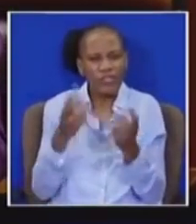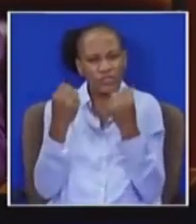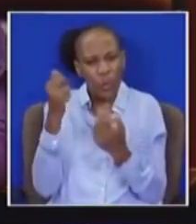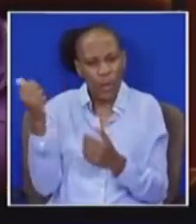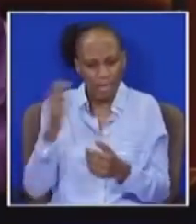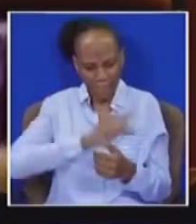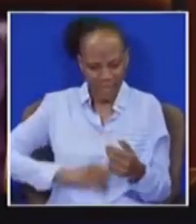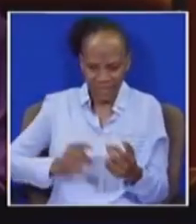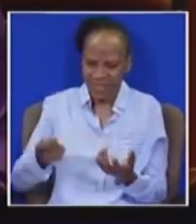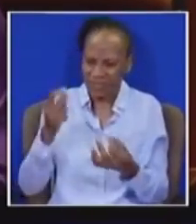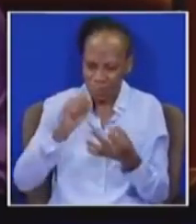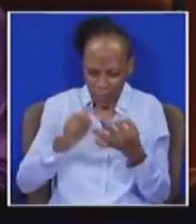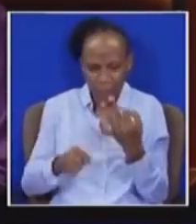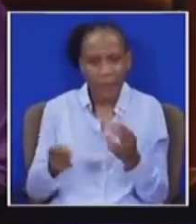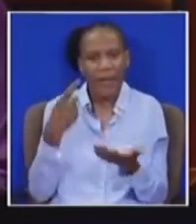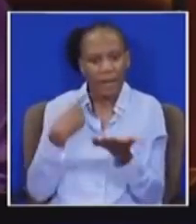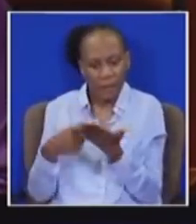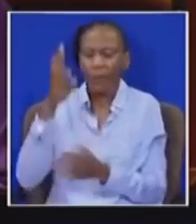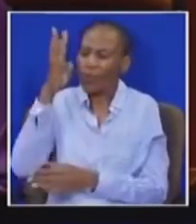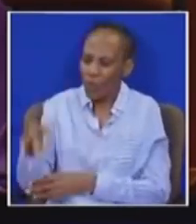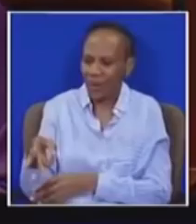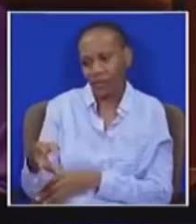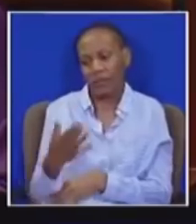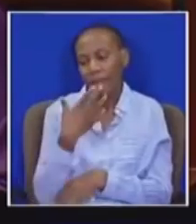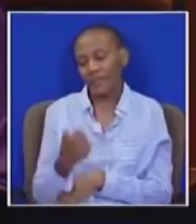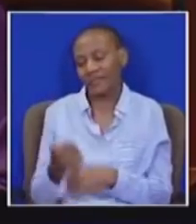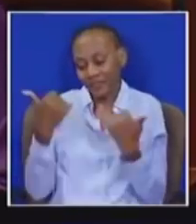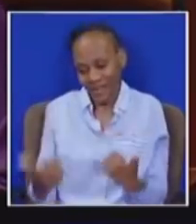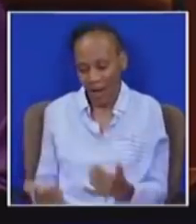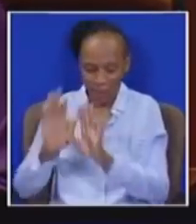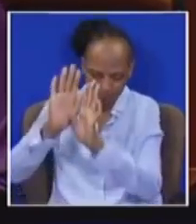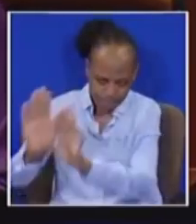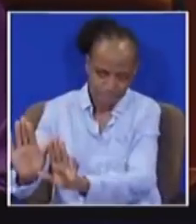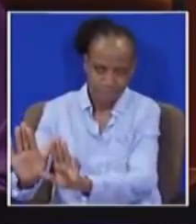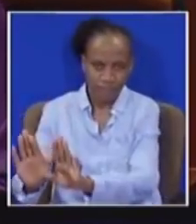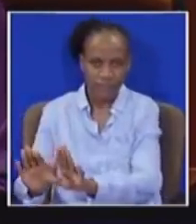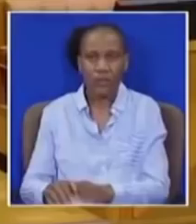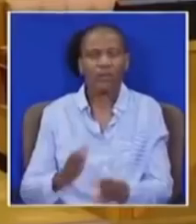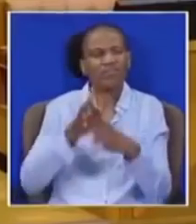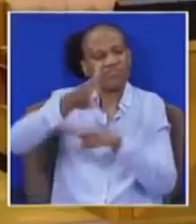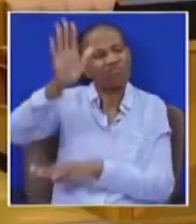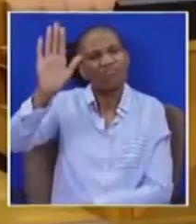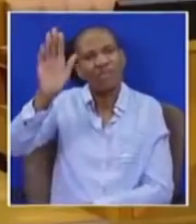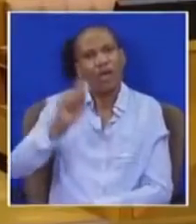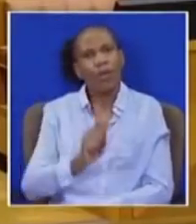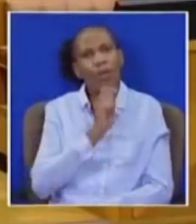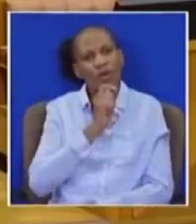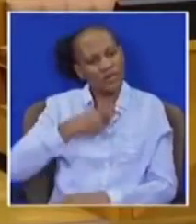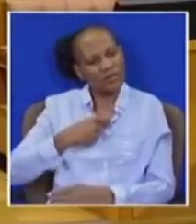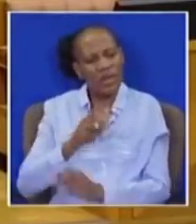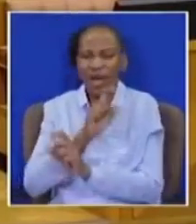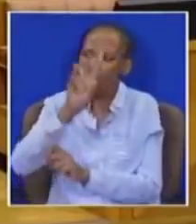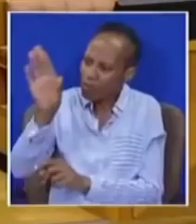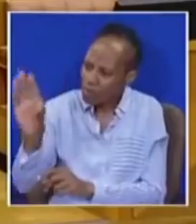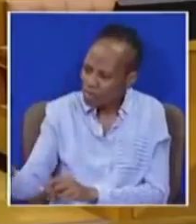I really Speaker, order. appeal to you, honorable members. Speaker, even to- on this morning, I even ask you, where is the letter